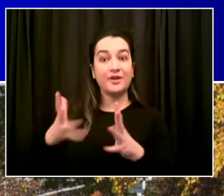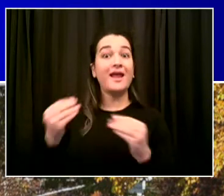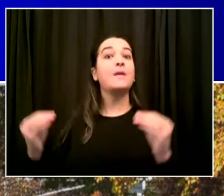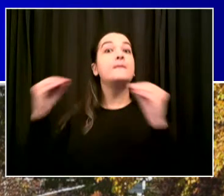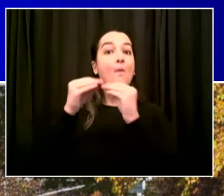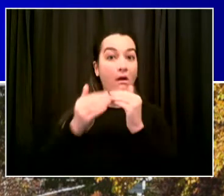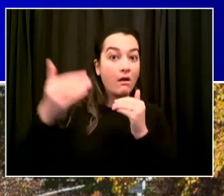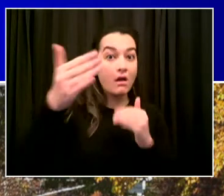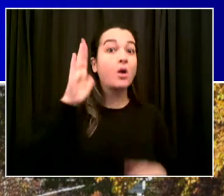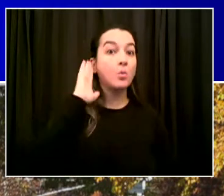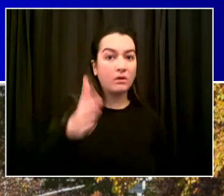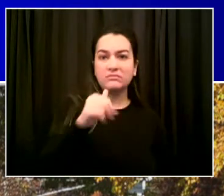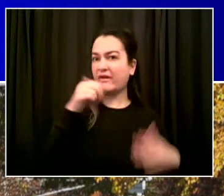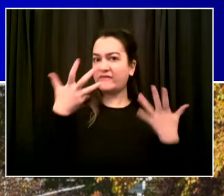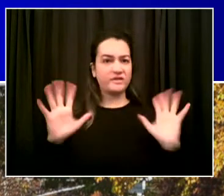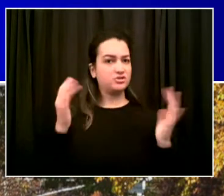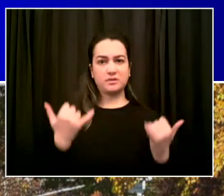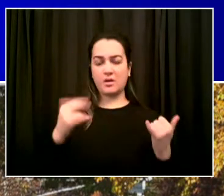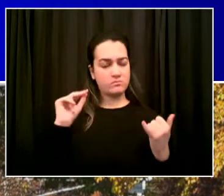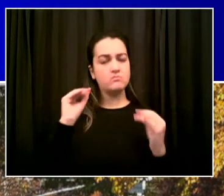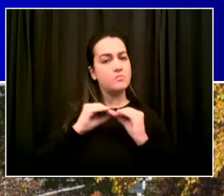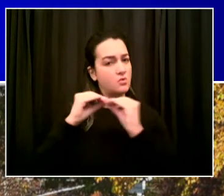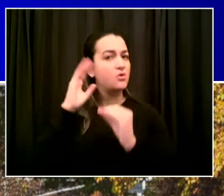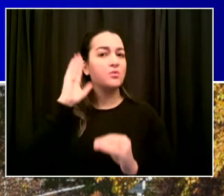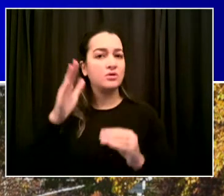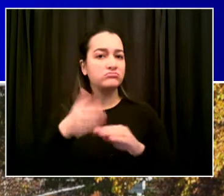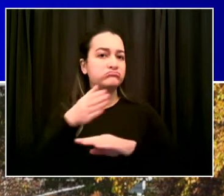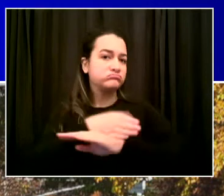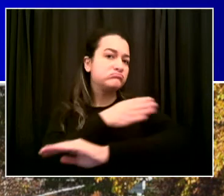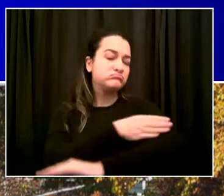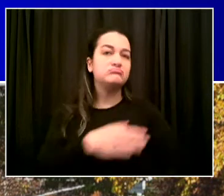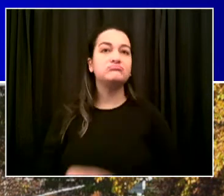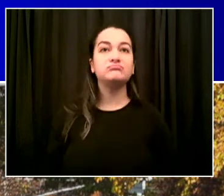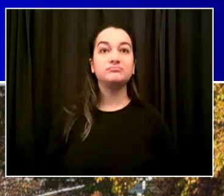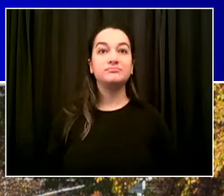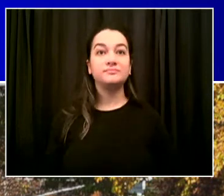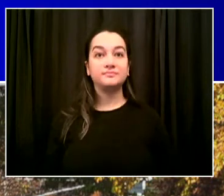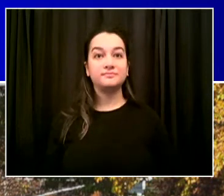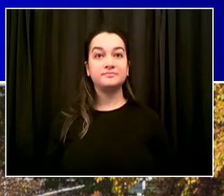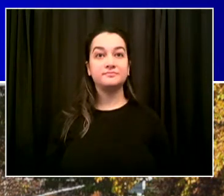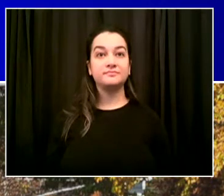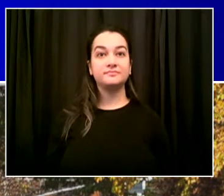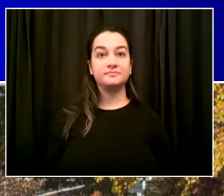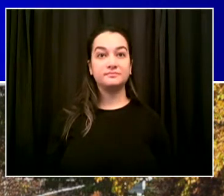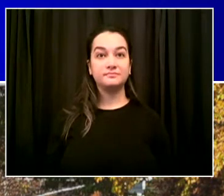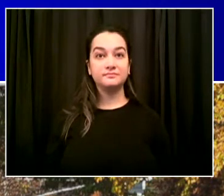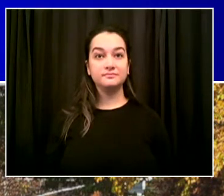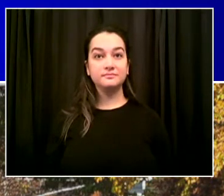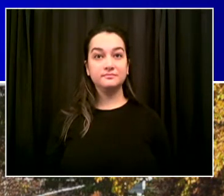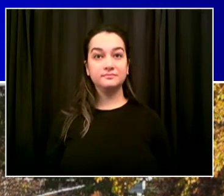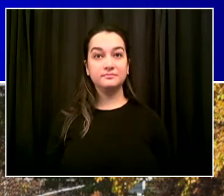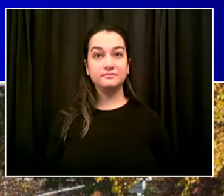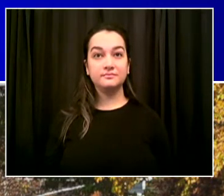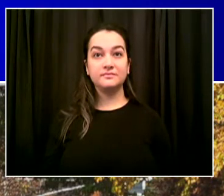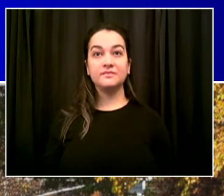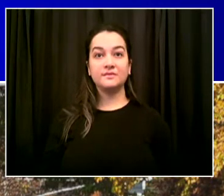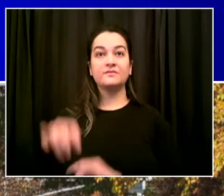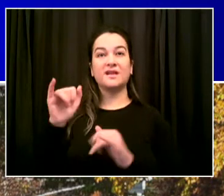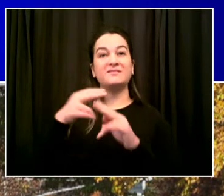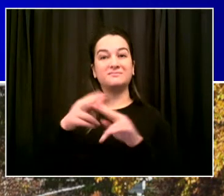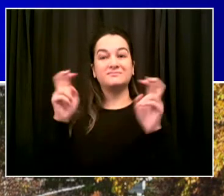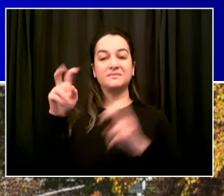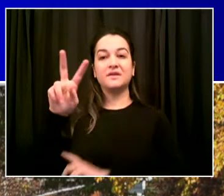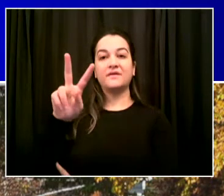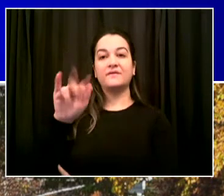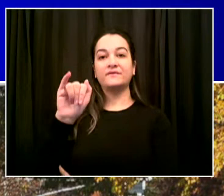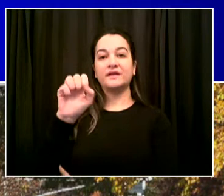we've done previously, Vision Zero in particular, one of the number one initiatives of this administration. We need to build on Vision Zero. We have to do it